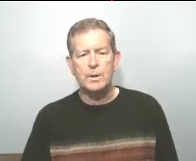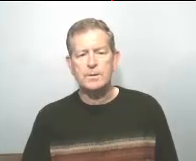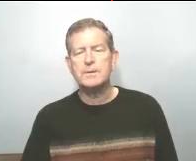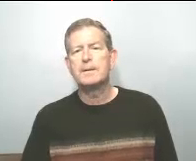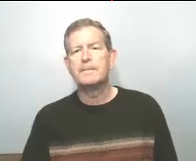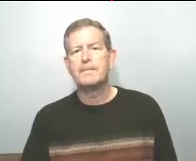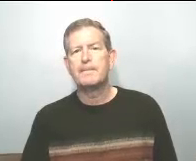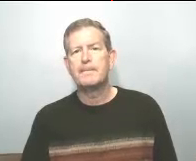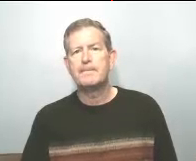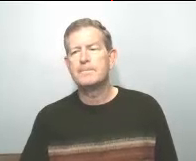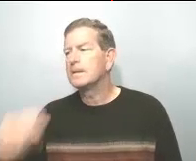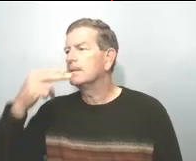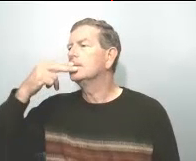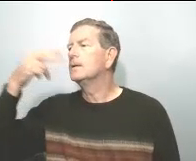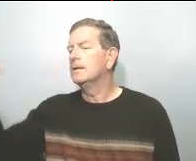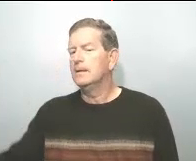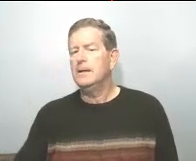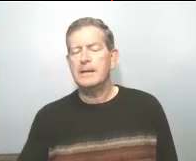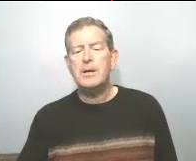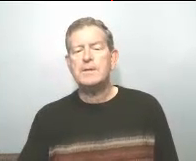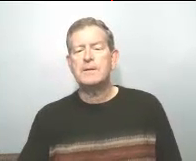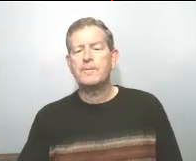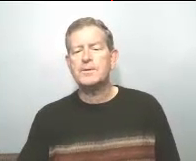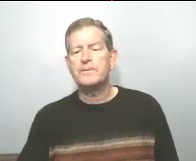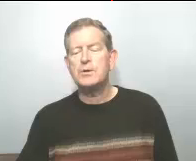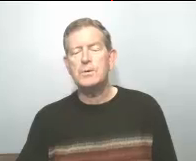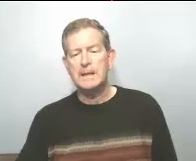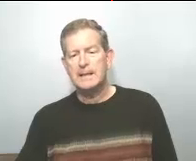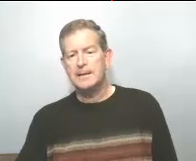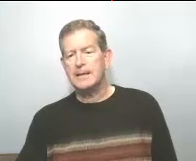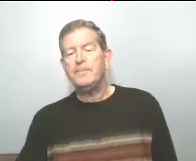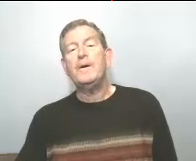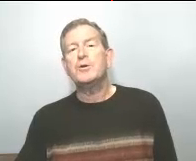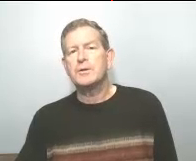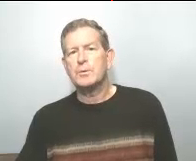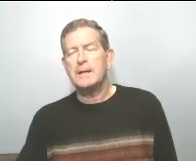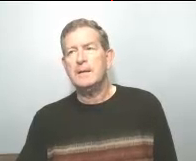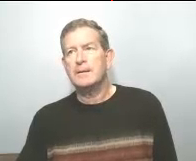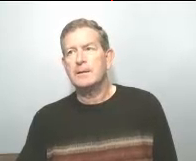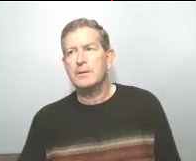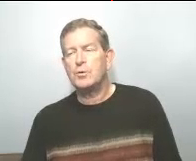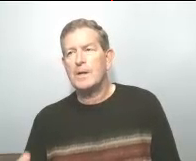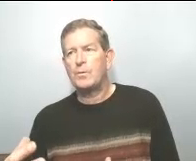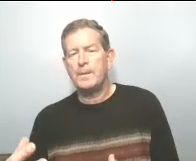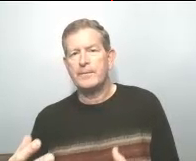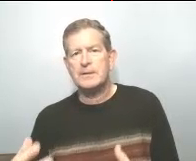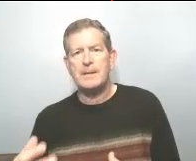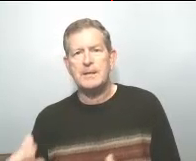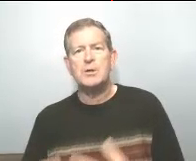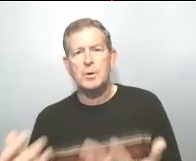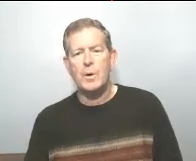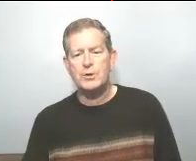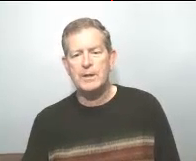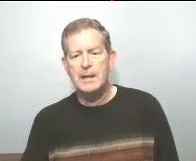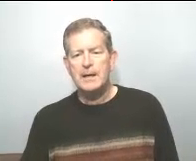2 words. Dire. Now here we see the first of 2 functions, really, the transforming of a statement